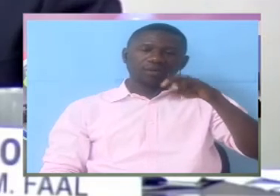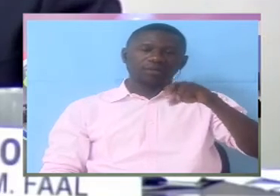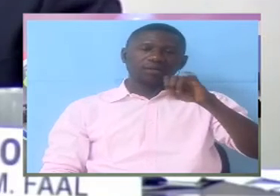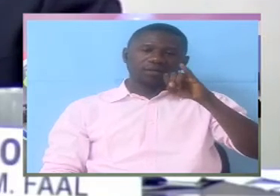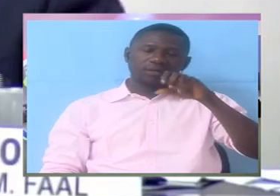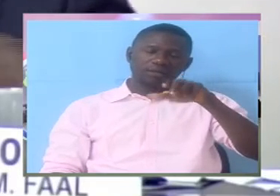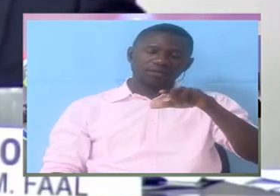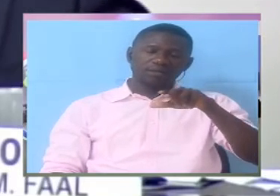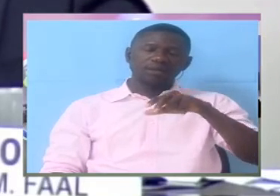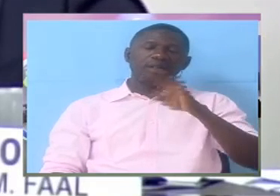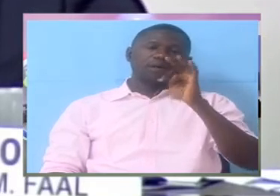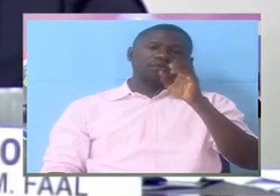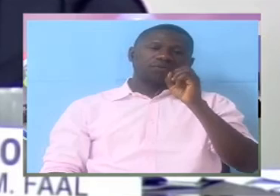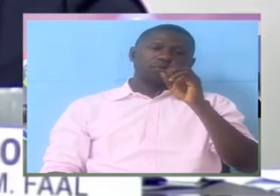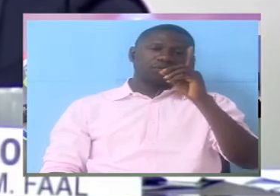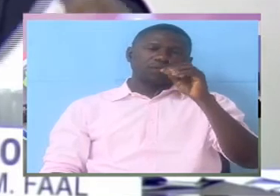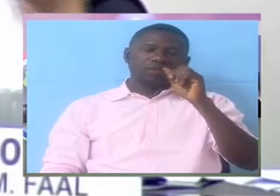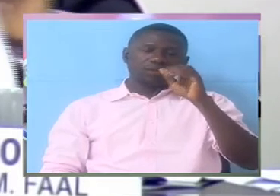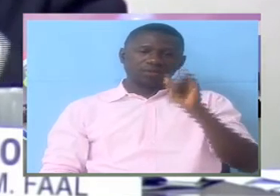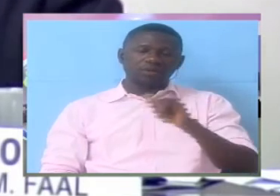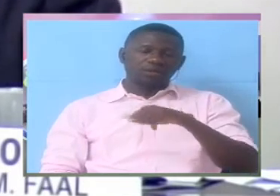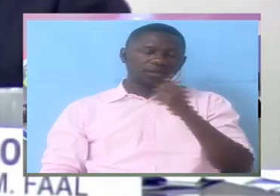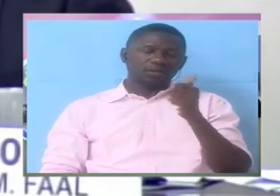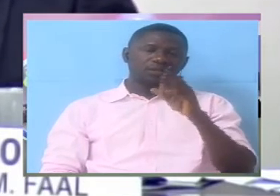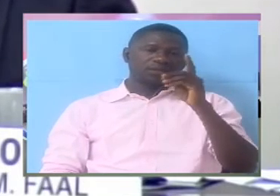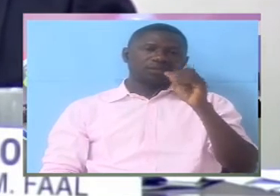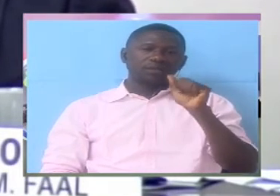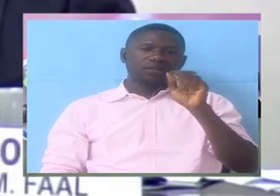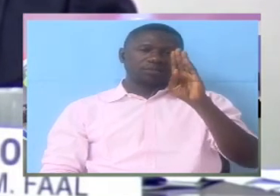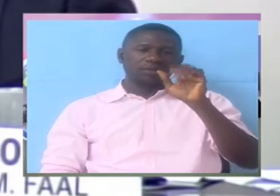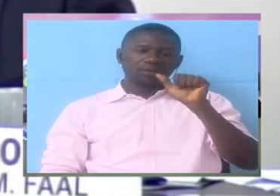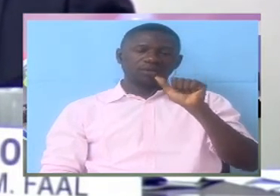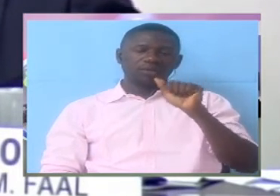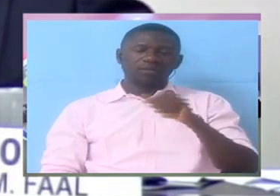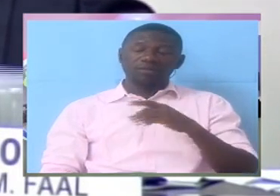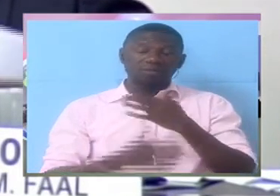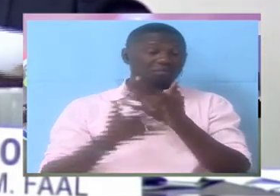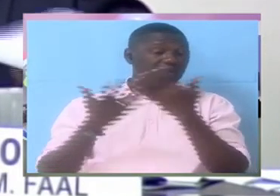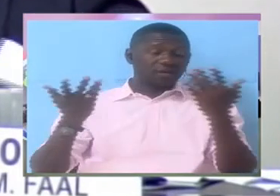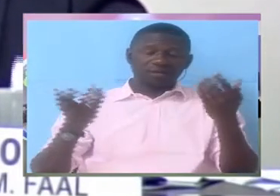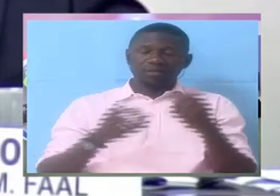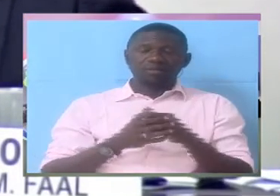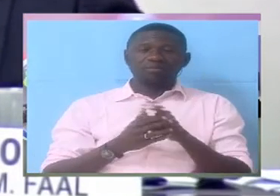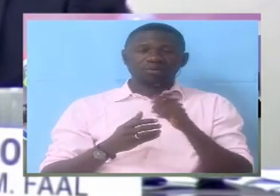than this, but these are the names he can remember.